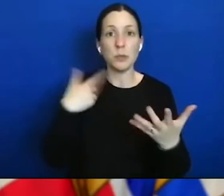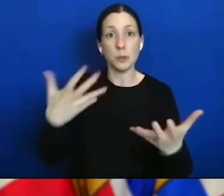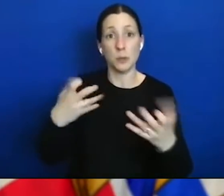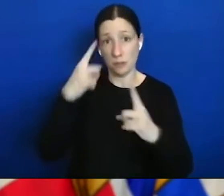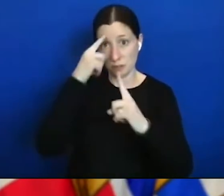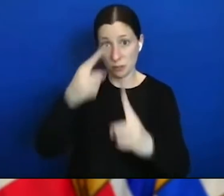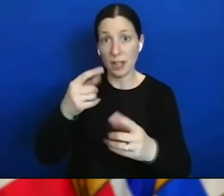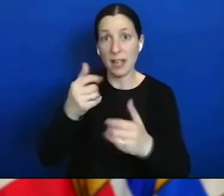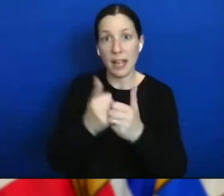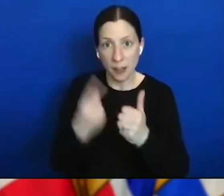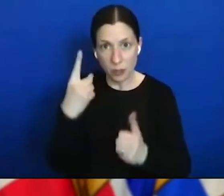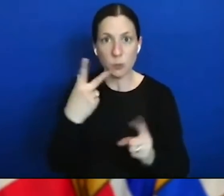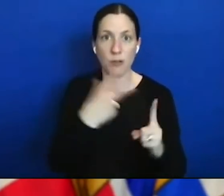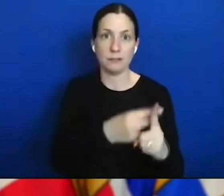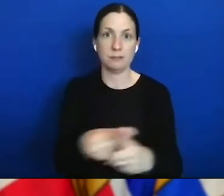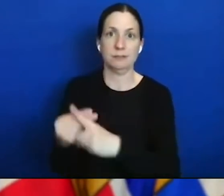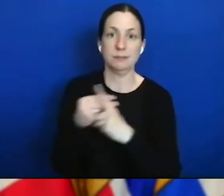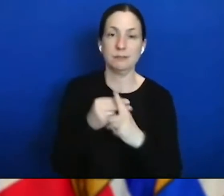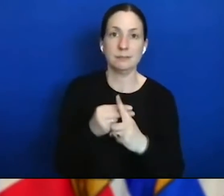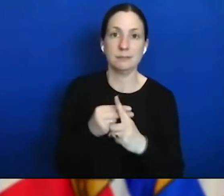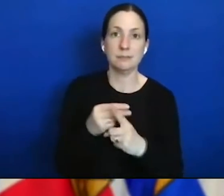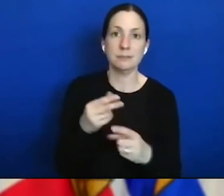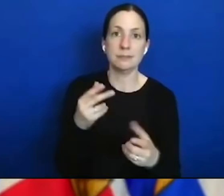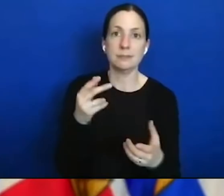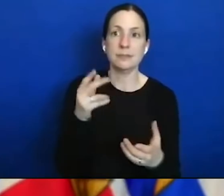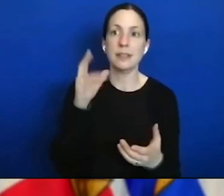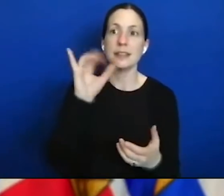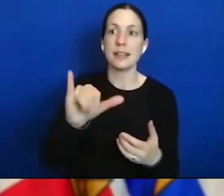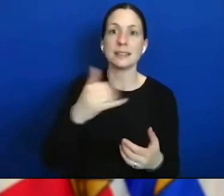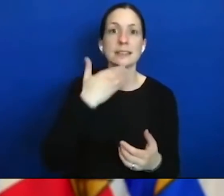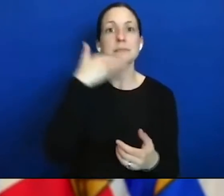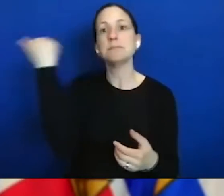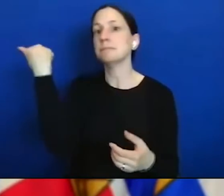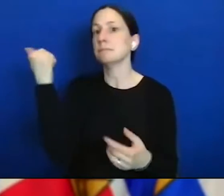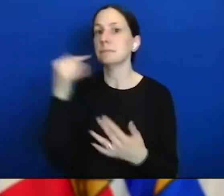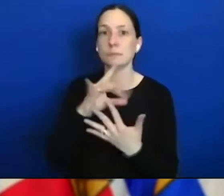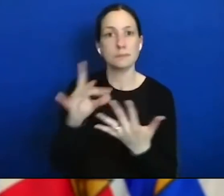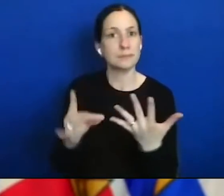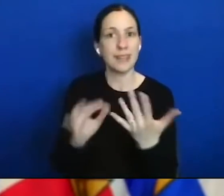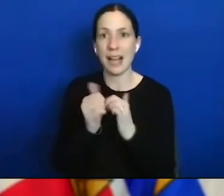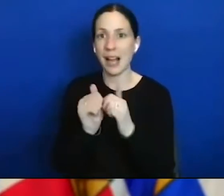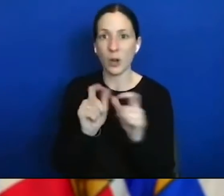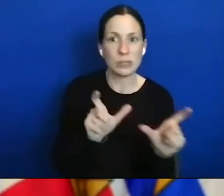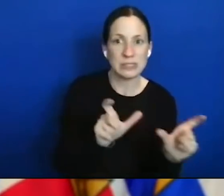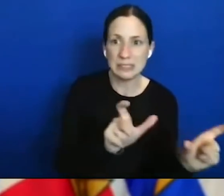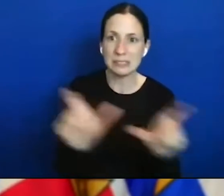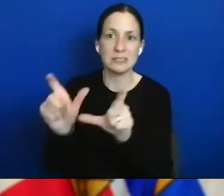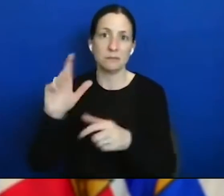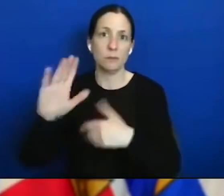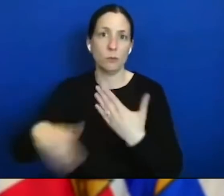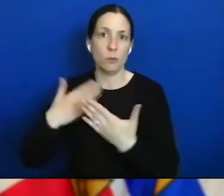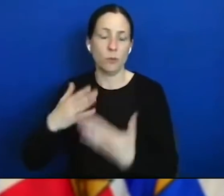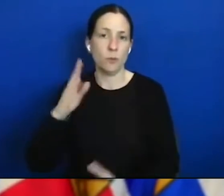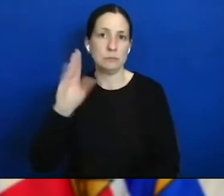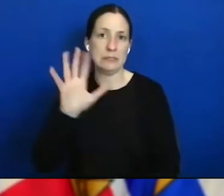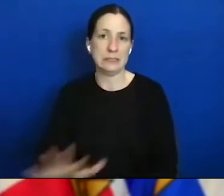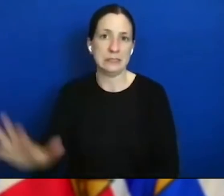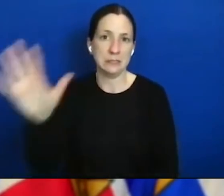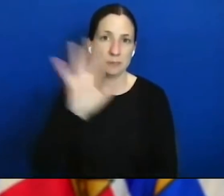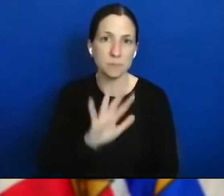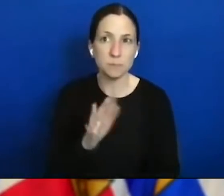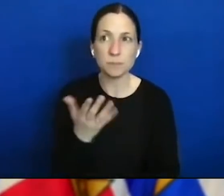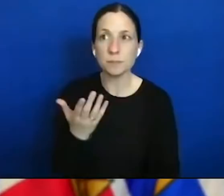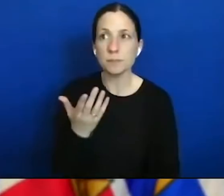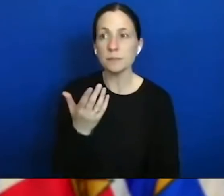get everybody immunized because that's our best wall of defense around the province entirely. So everybody